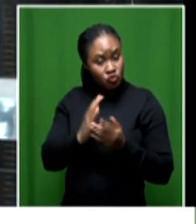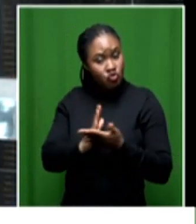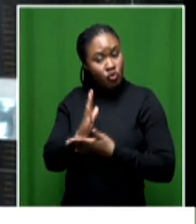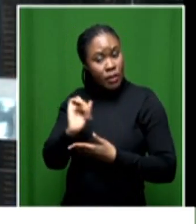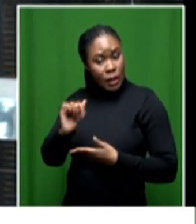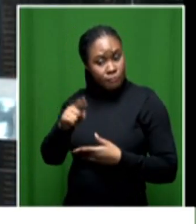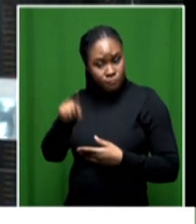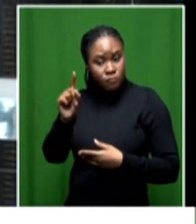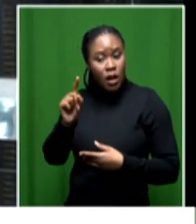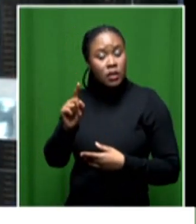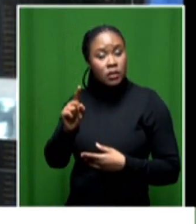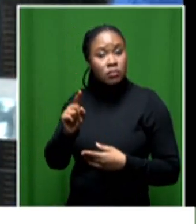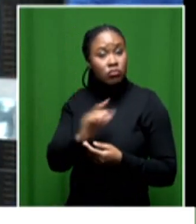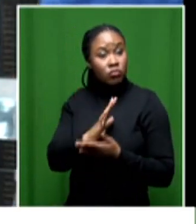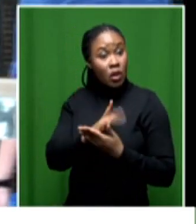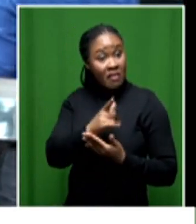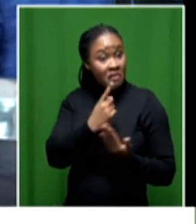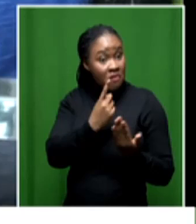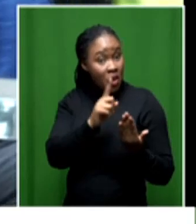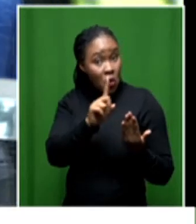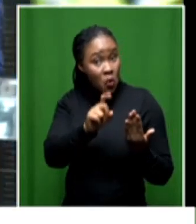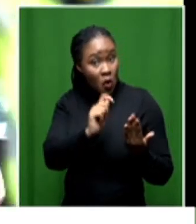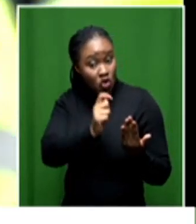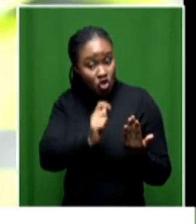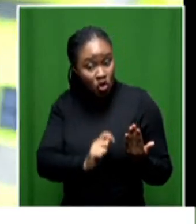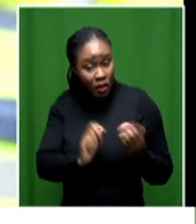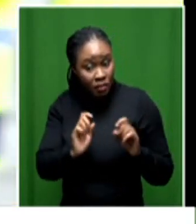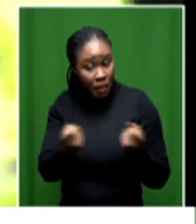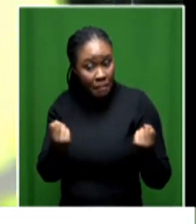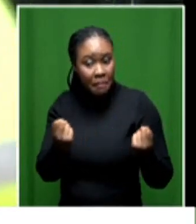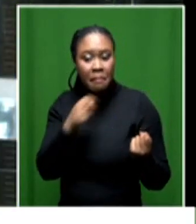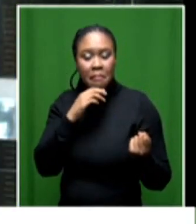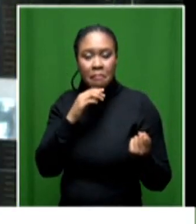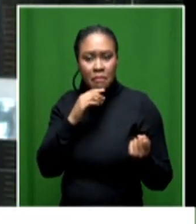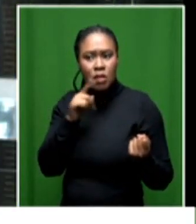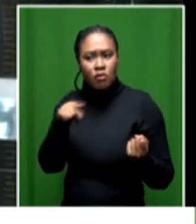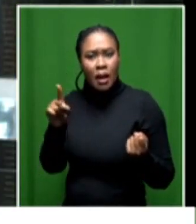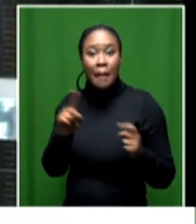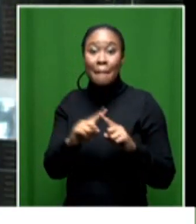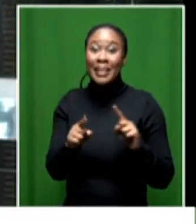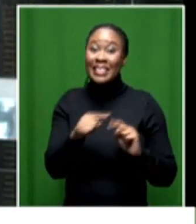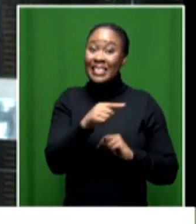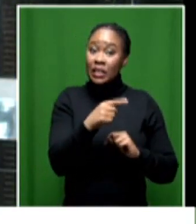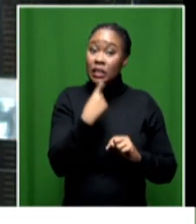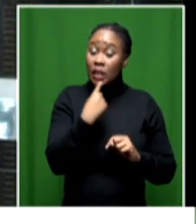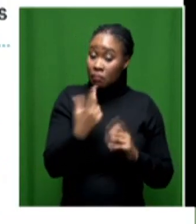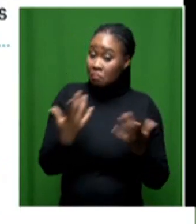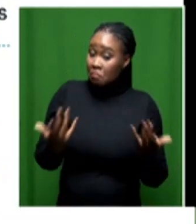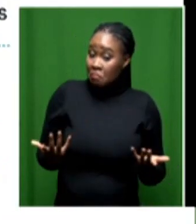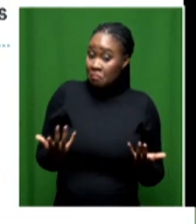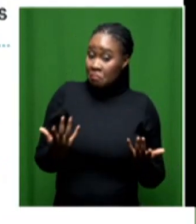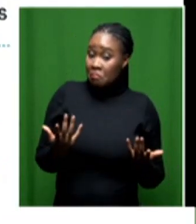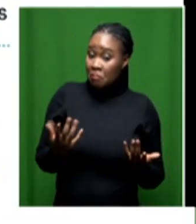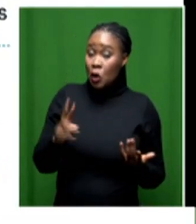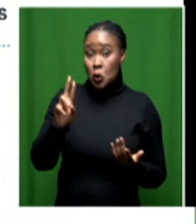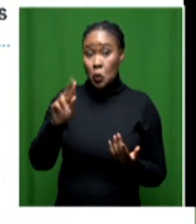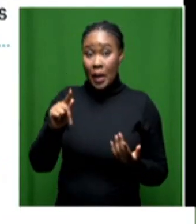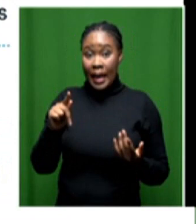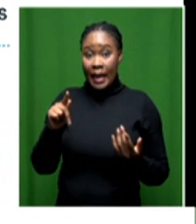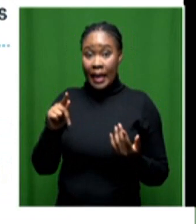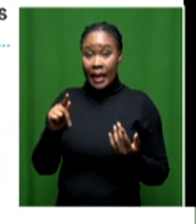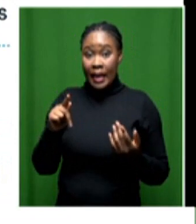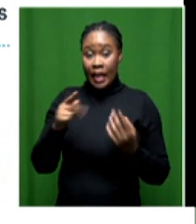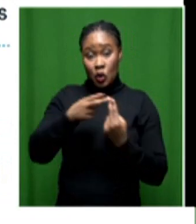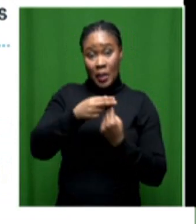unwilling or unable to complete the questionnaire. What they did was reiterate tweets sent out by the UK High Commission in